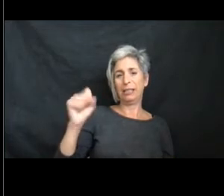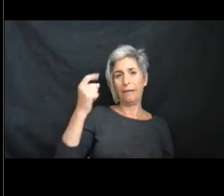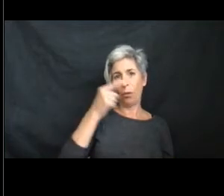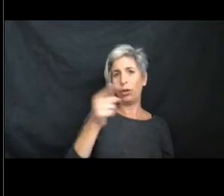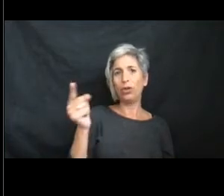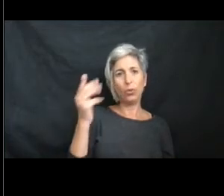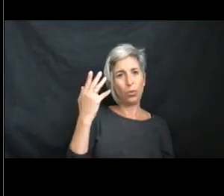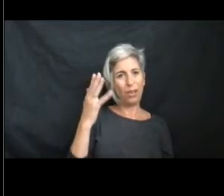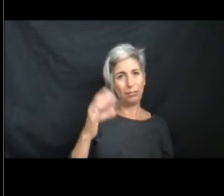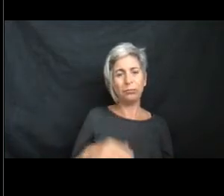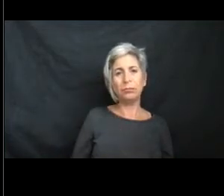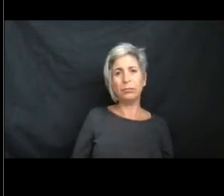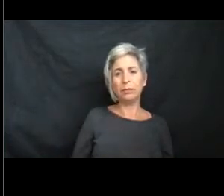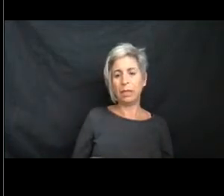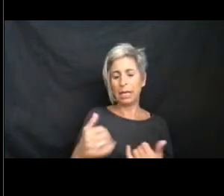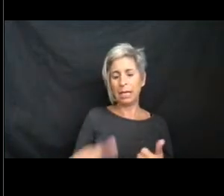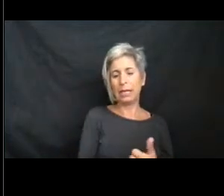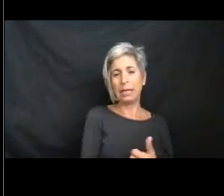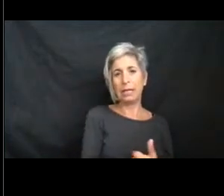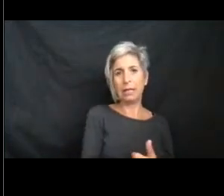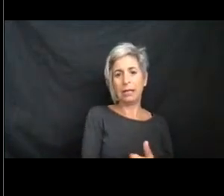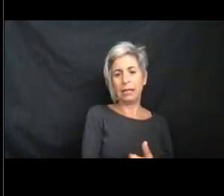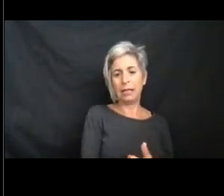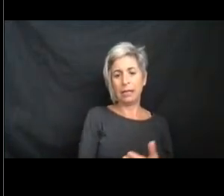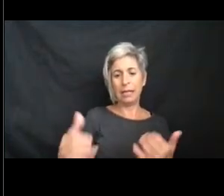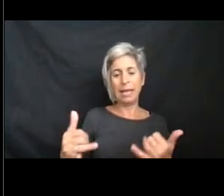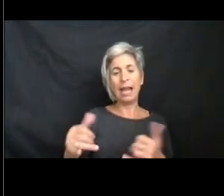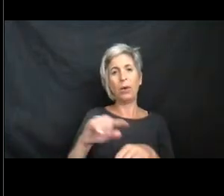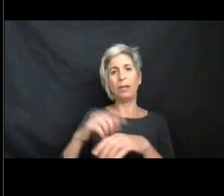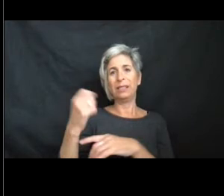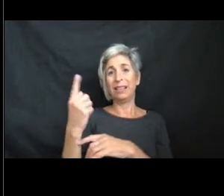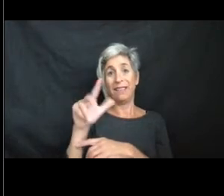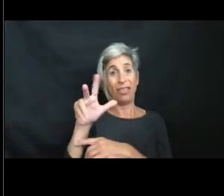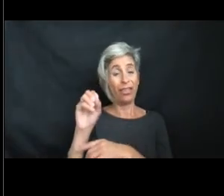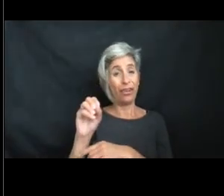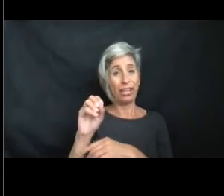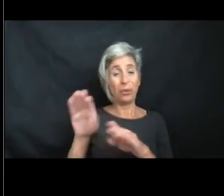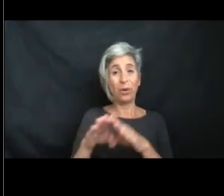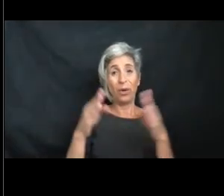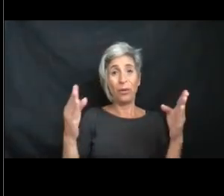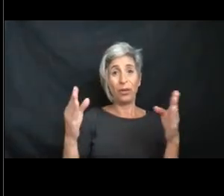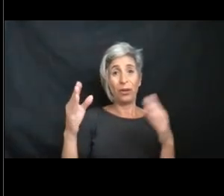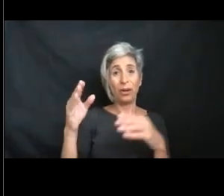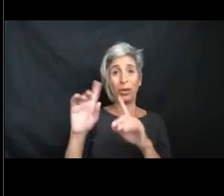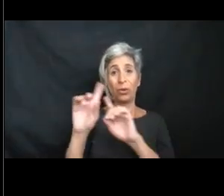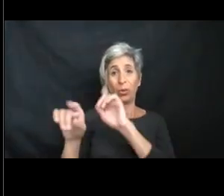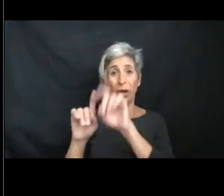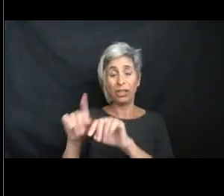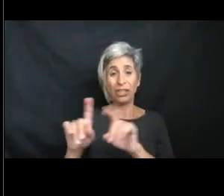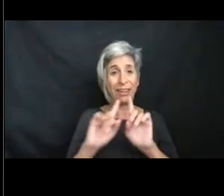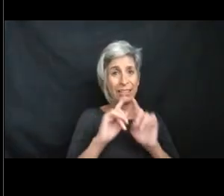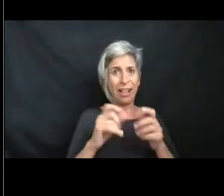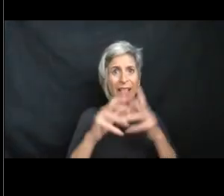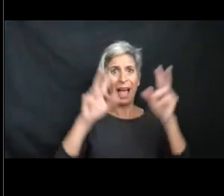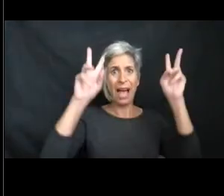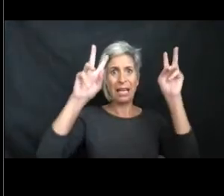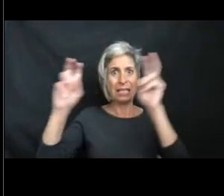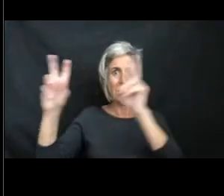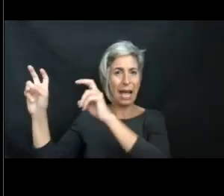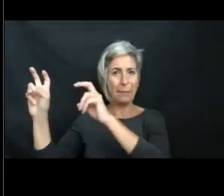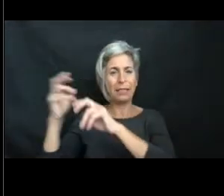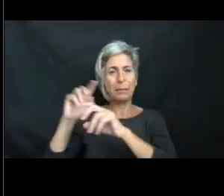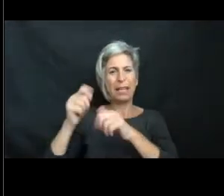So it's 11:30. I just wanted to open this up for Q&A. Covered a lot of topics, but if there's anything